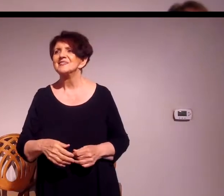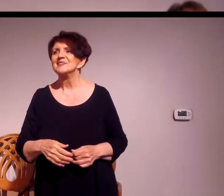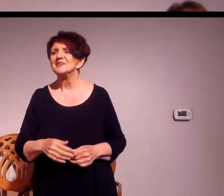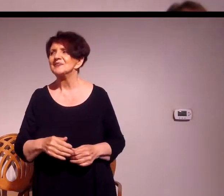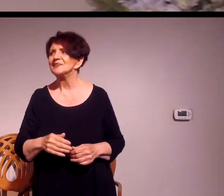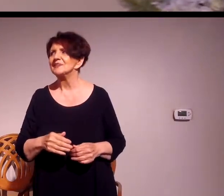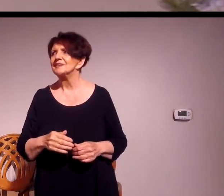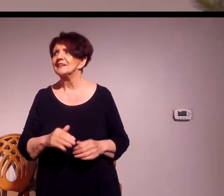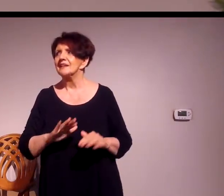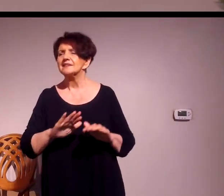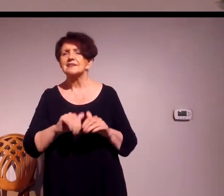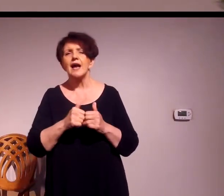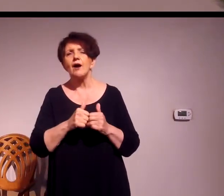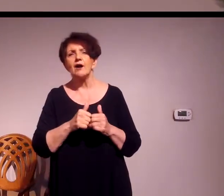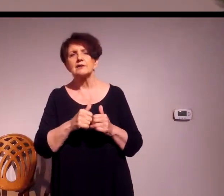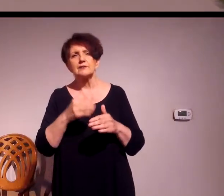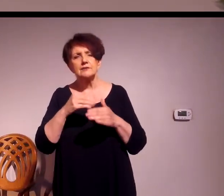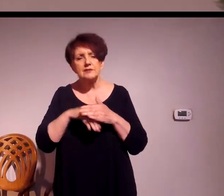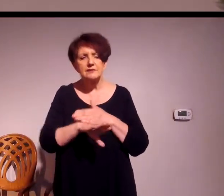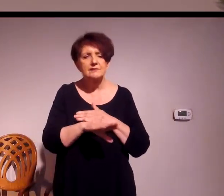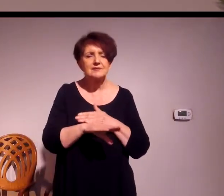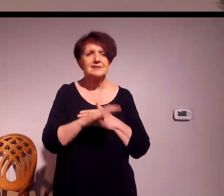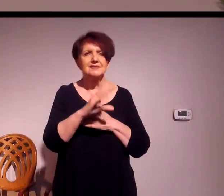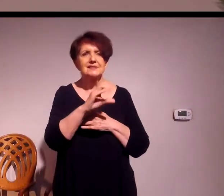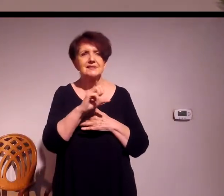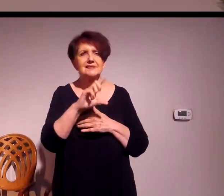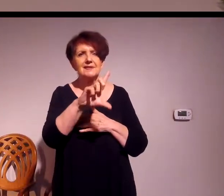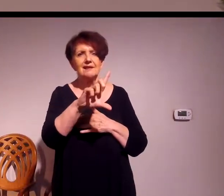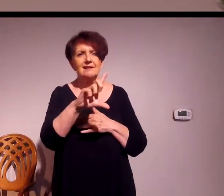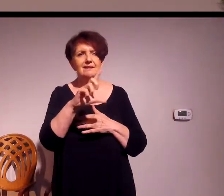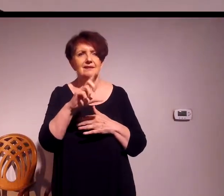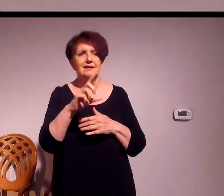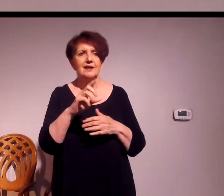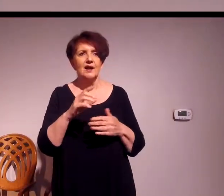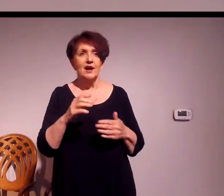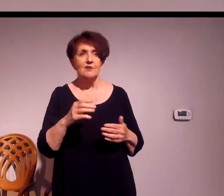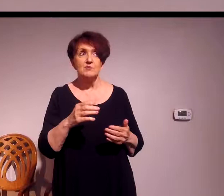into CSL, because I know I've been around this stuff for